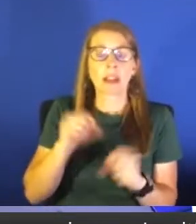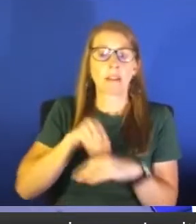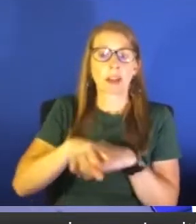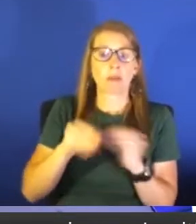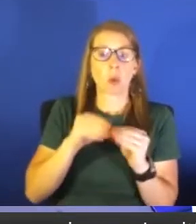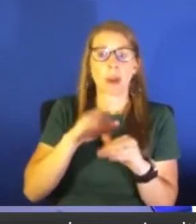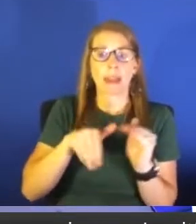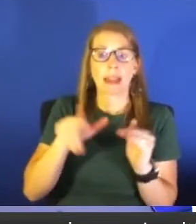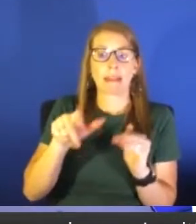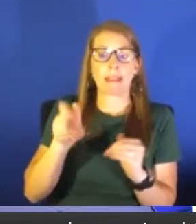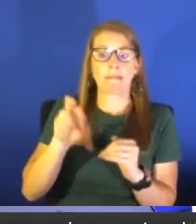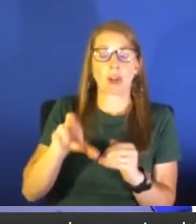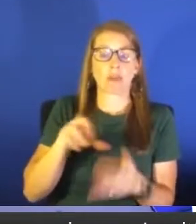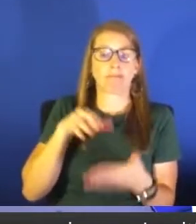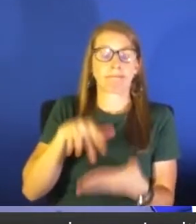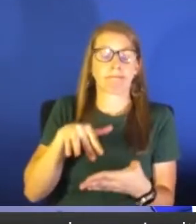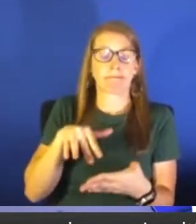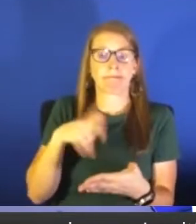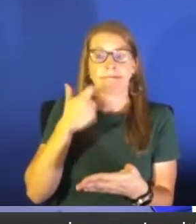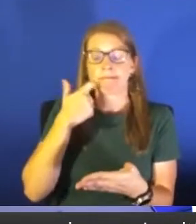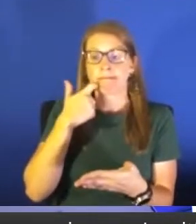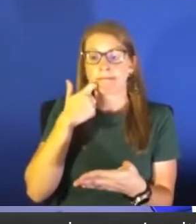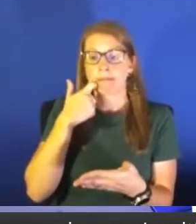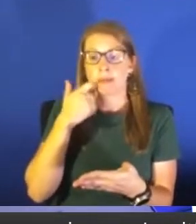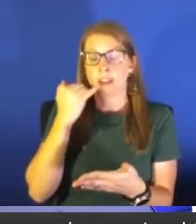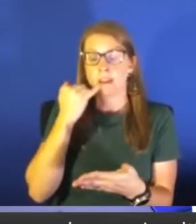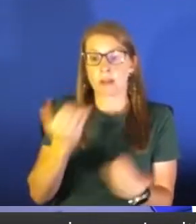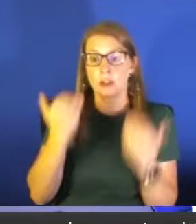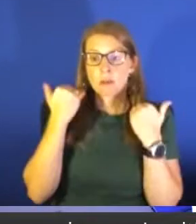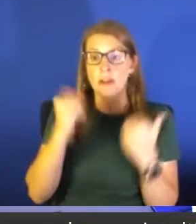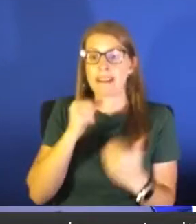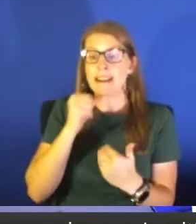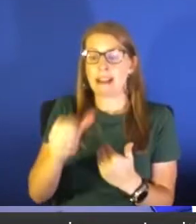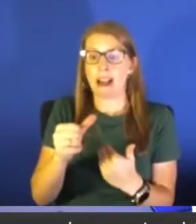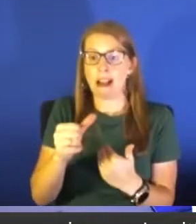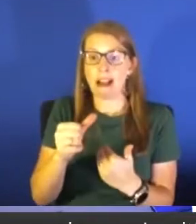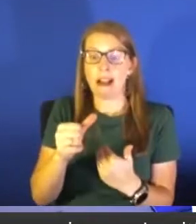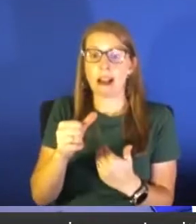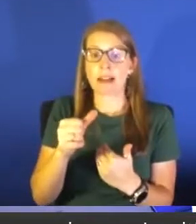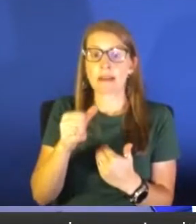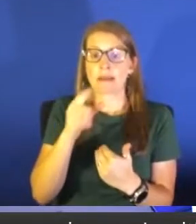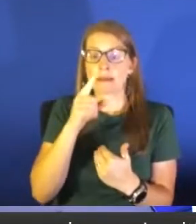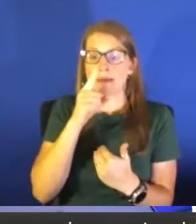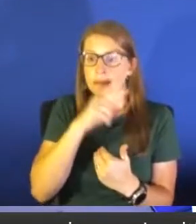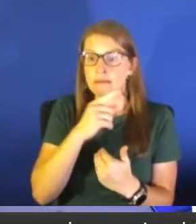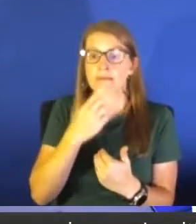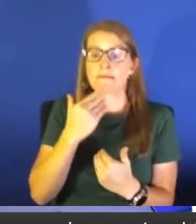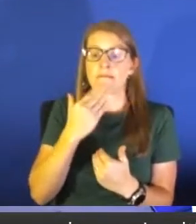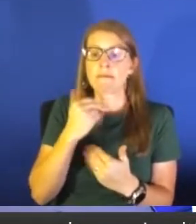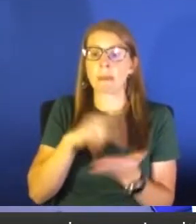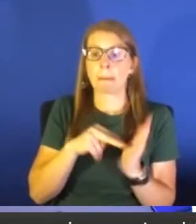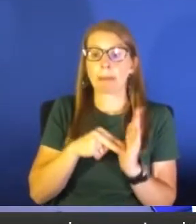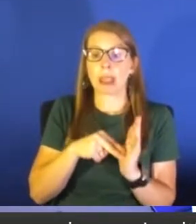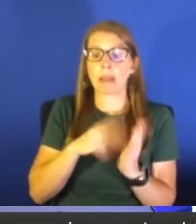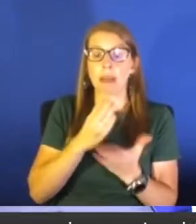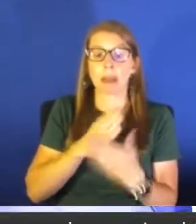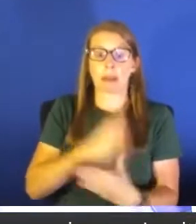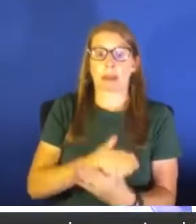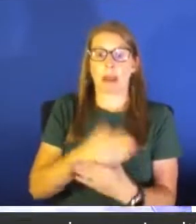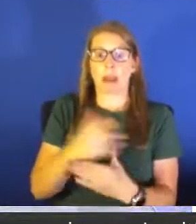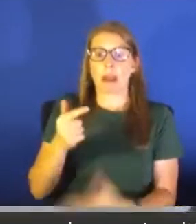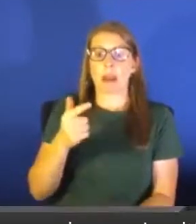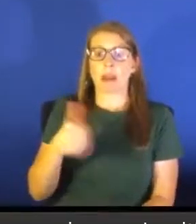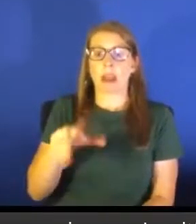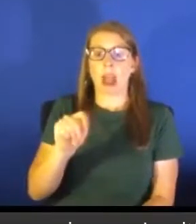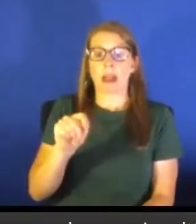liver. A recent study found if you consume non-nutritive sweeteners all the time, it might disrupt our gut bacteria, which are